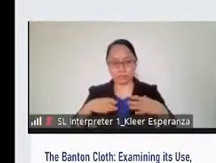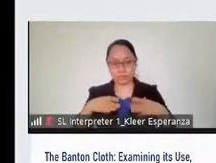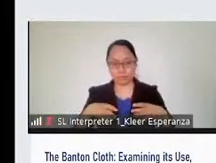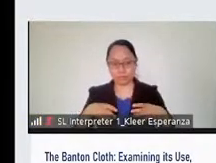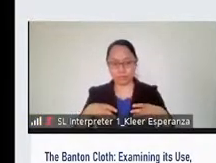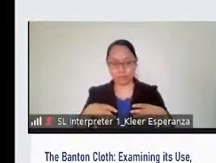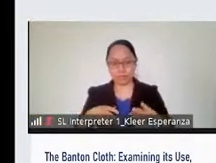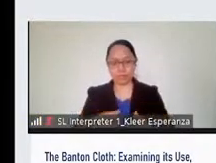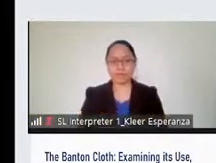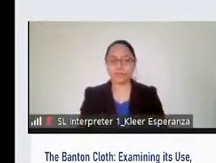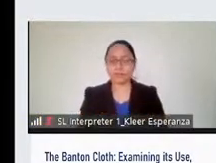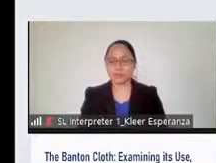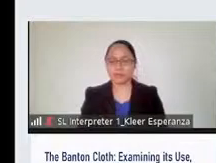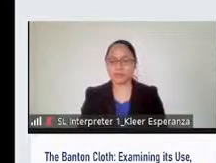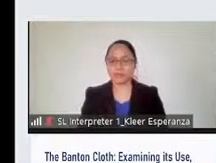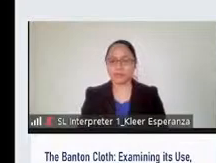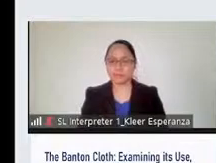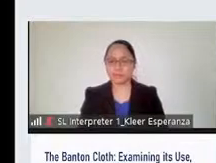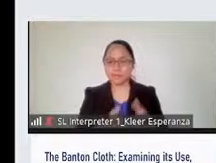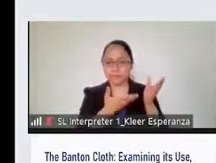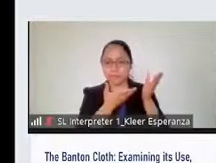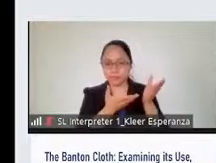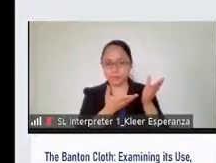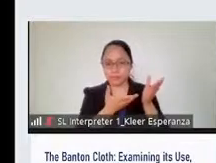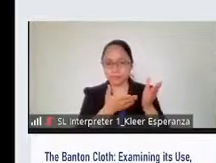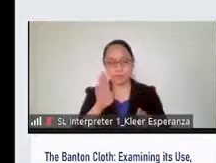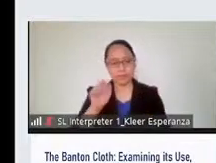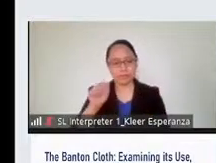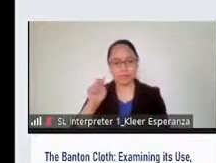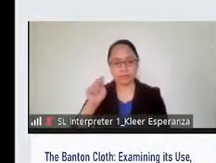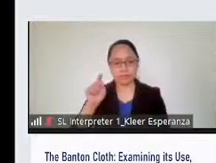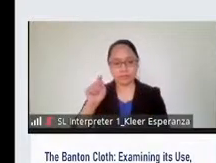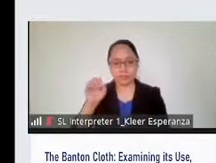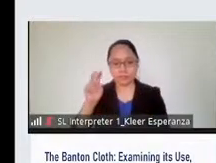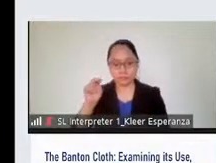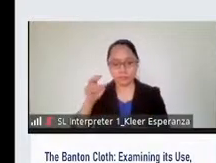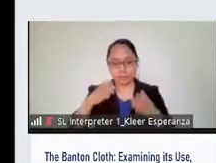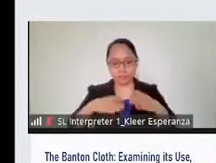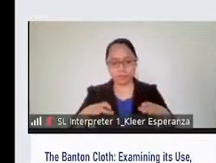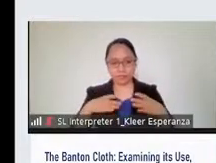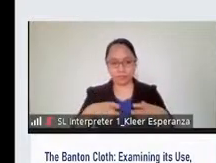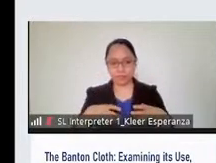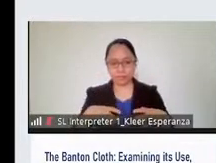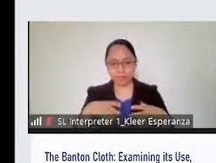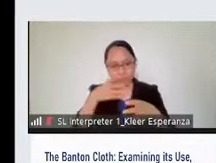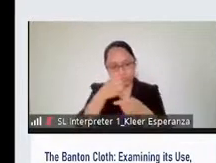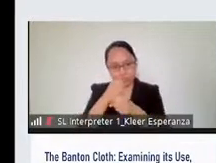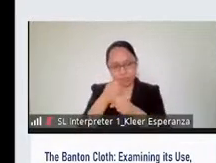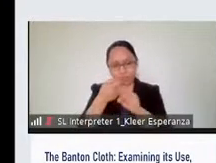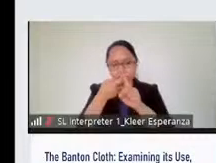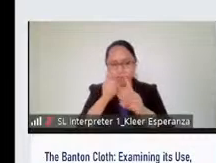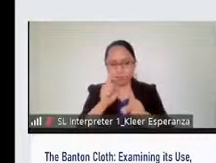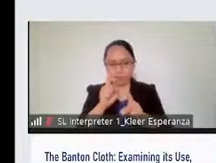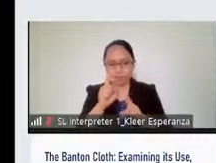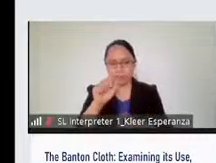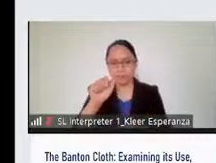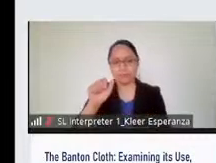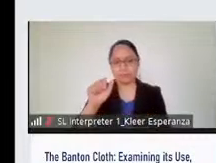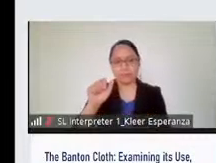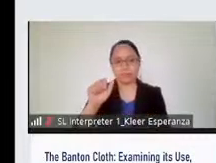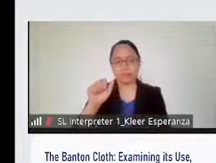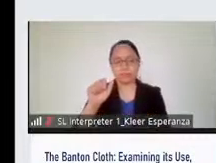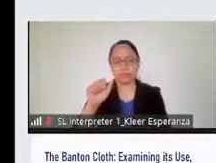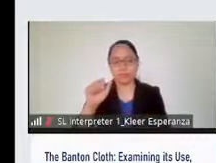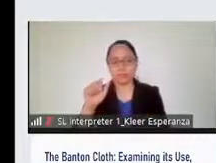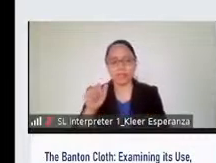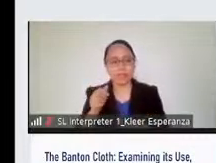The Banton cloth was recovered in the island of Banton, province of Romblon in central Philippines. A team from the Anthropology Division of the National Museum